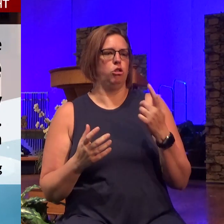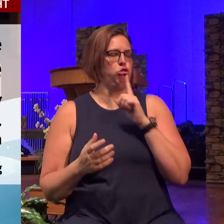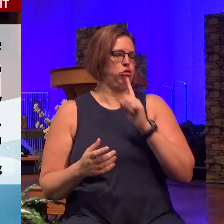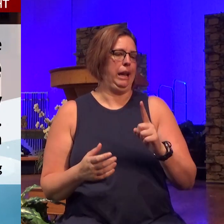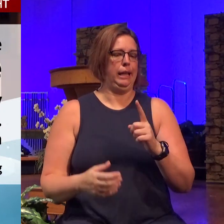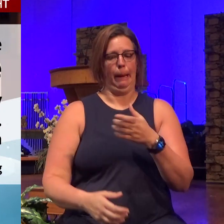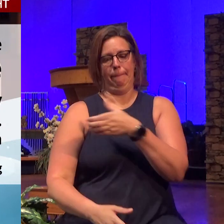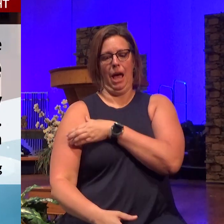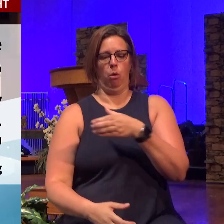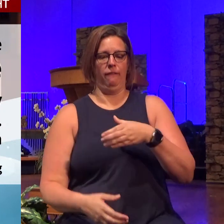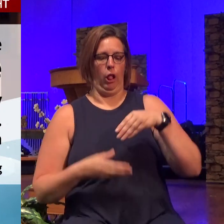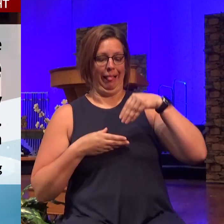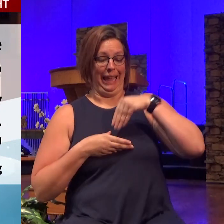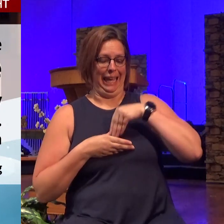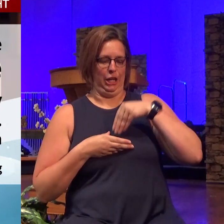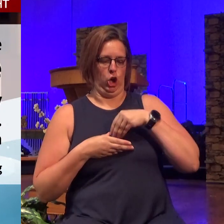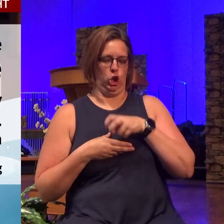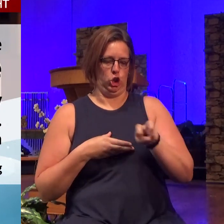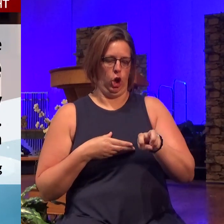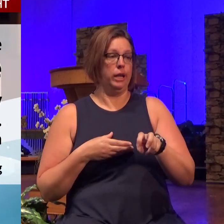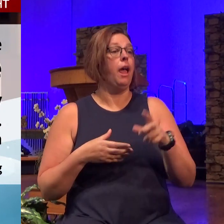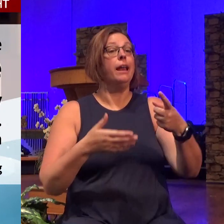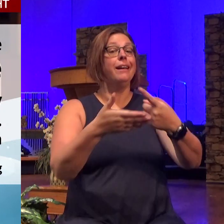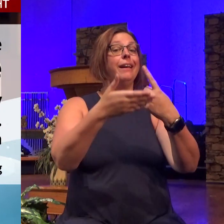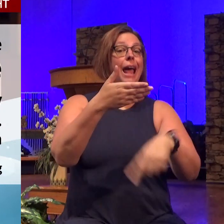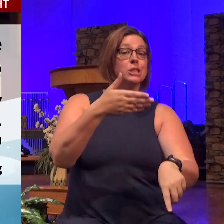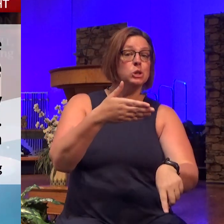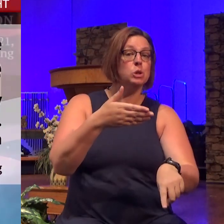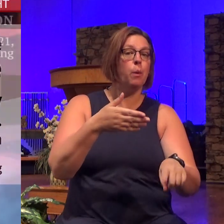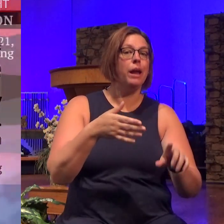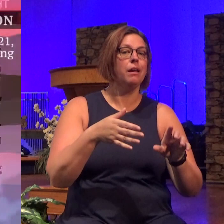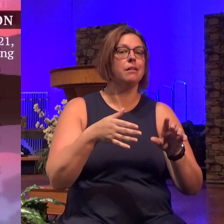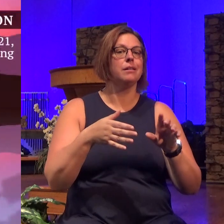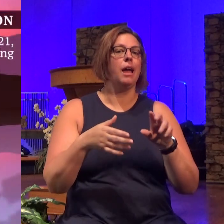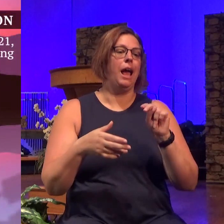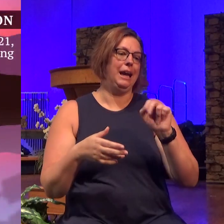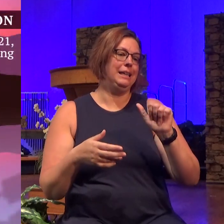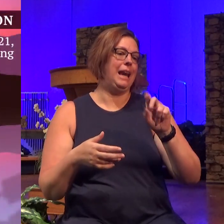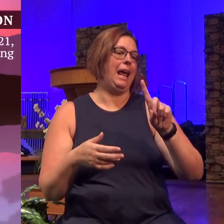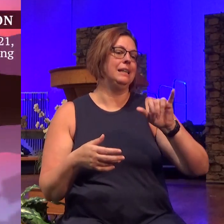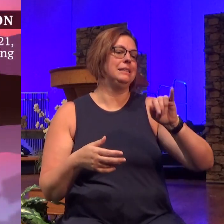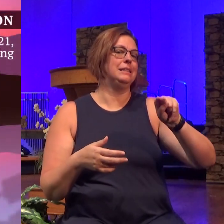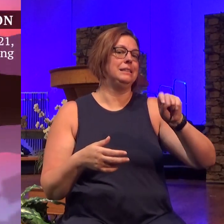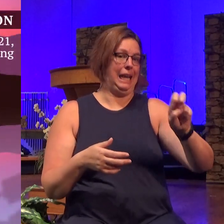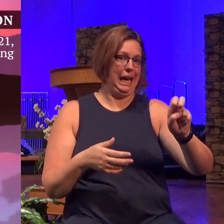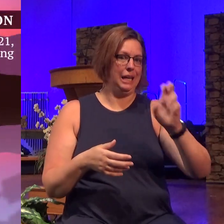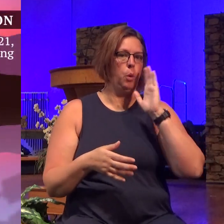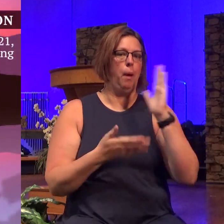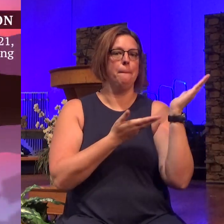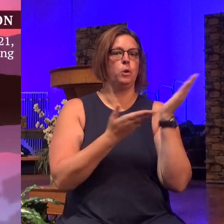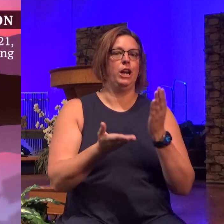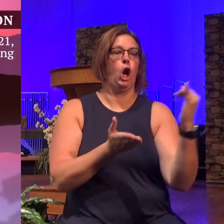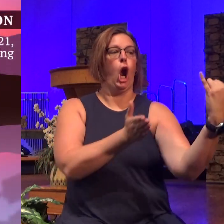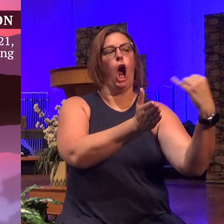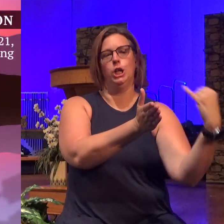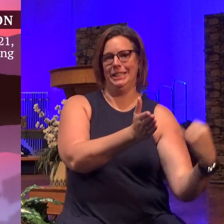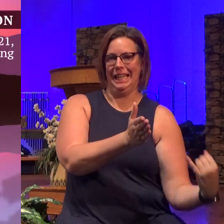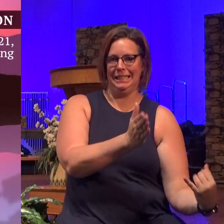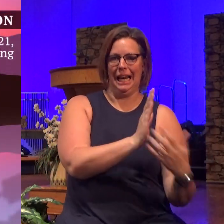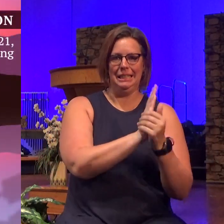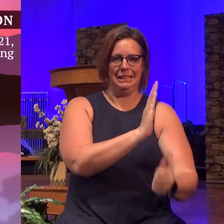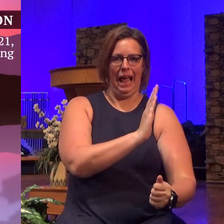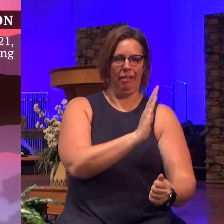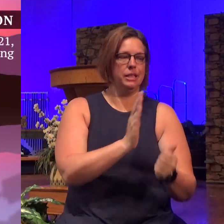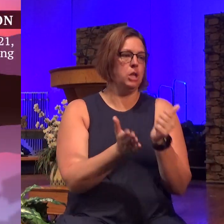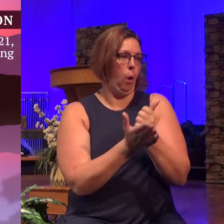inner journey. And next Sunday, as we mentioned, the wonderful, amazing Reverend Nadine Cox is going to bring her artistic talent to us and